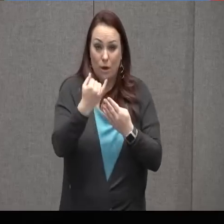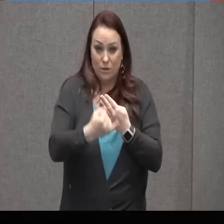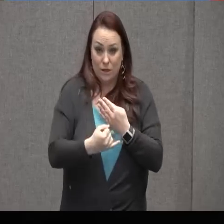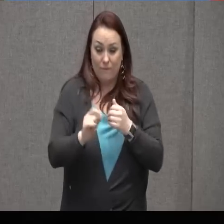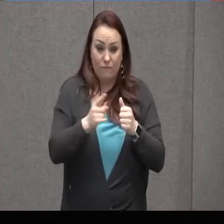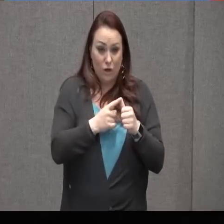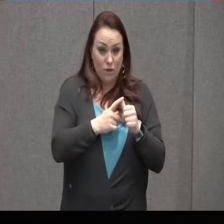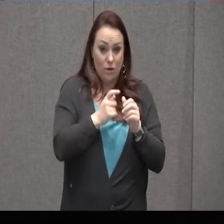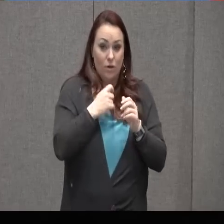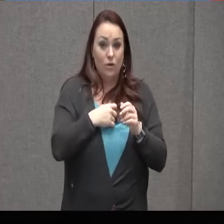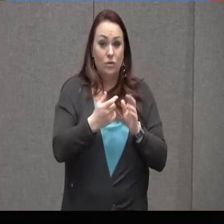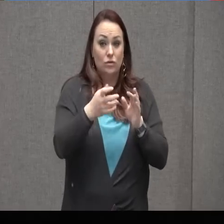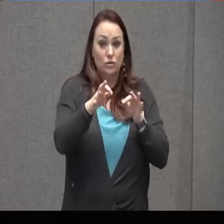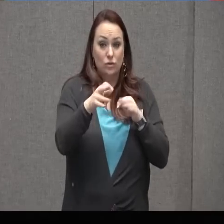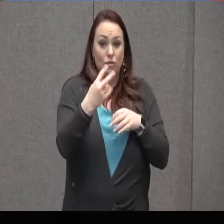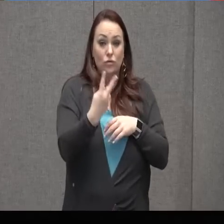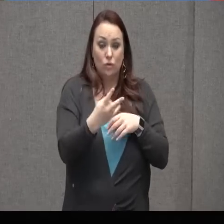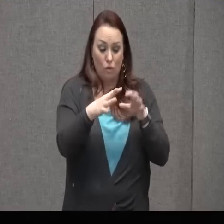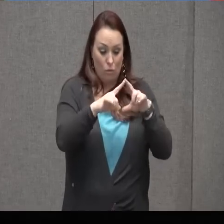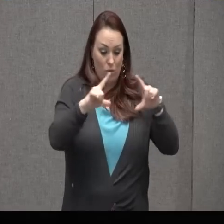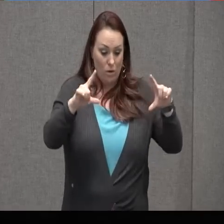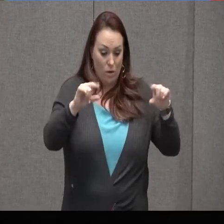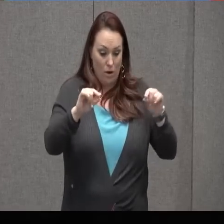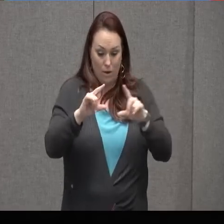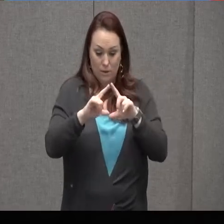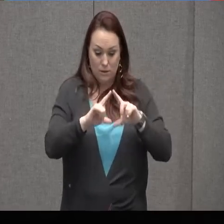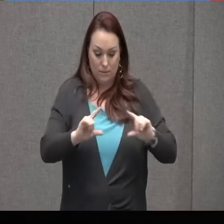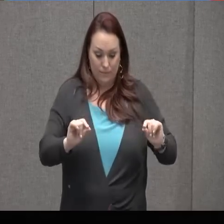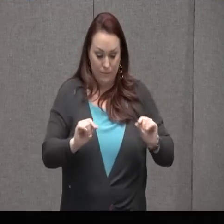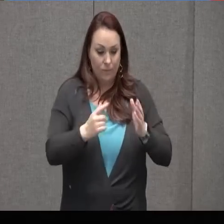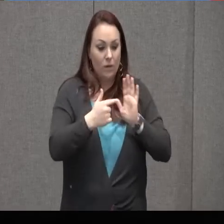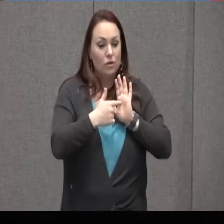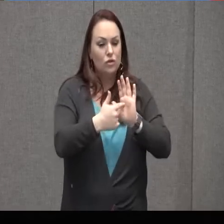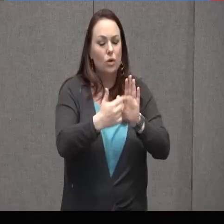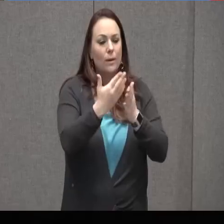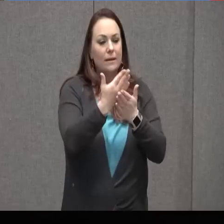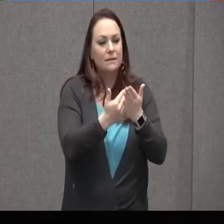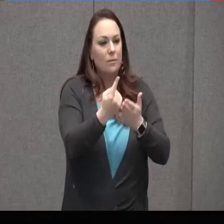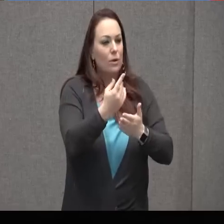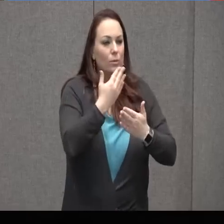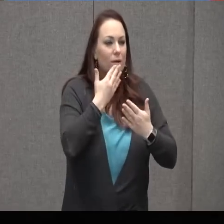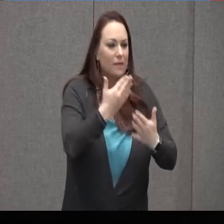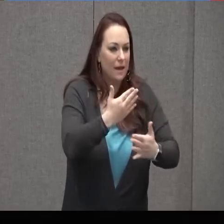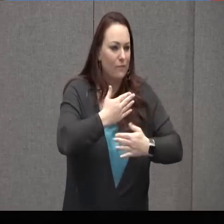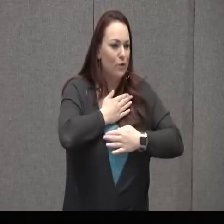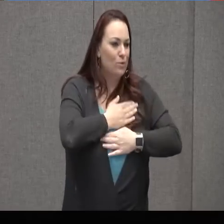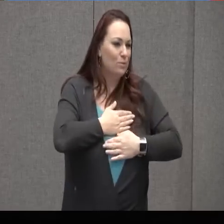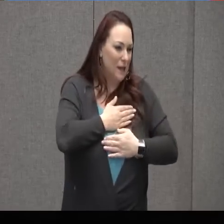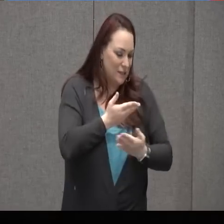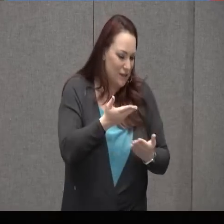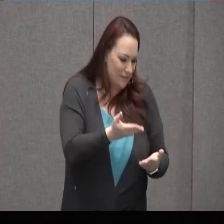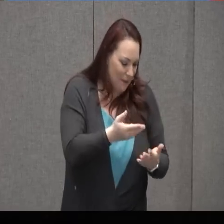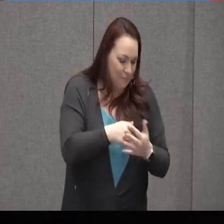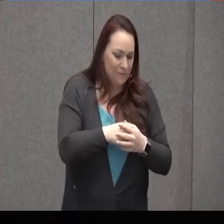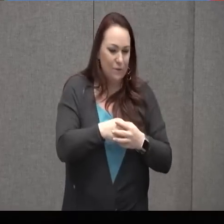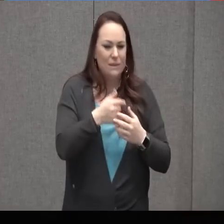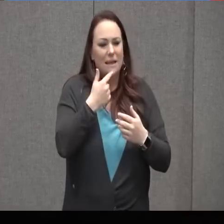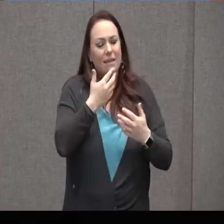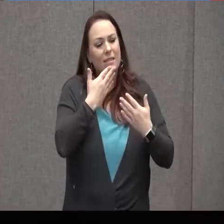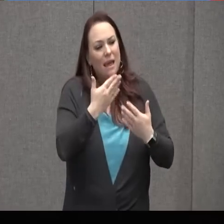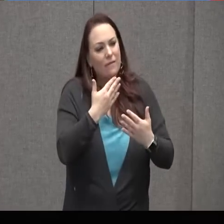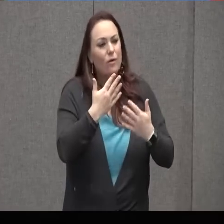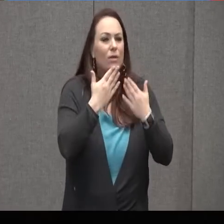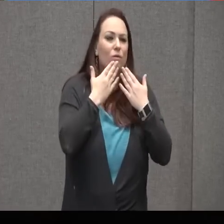was to write two cards showing appreciation for someone using our first definition, where we tell them that we're thankful